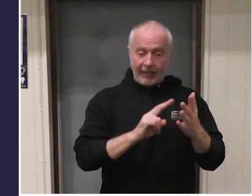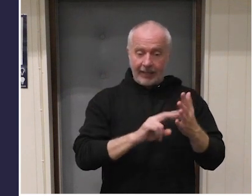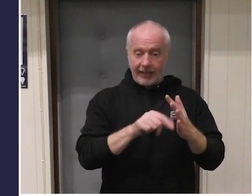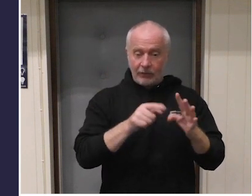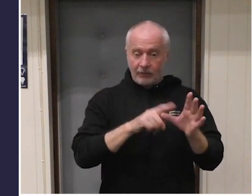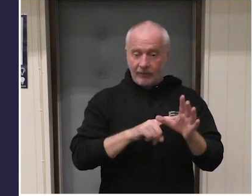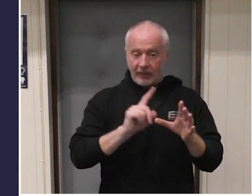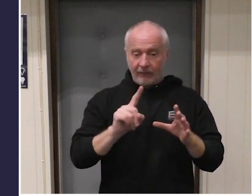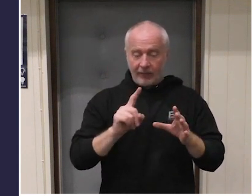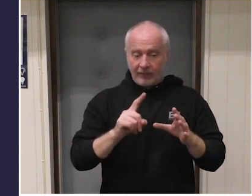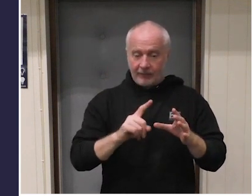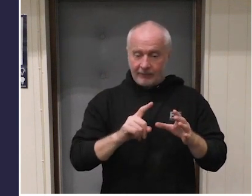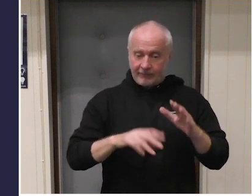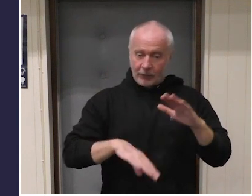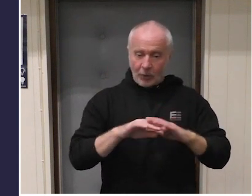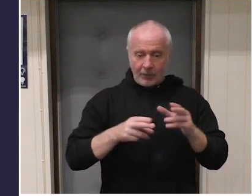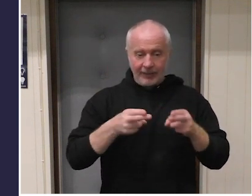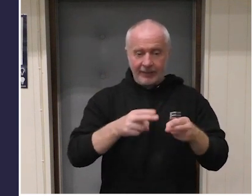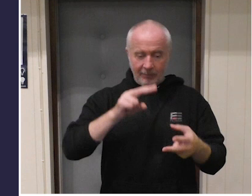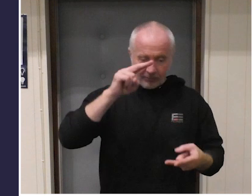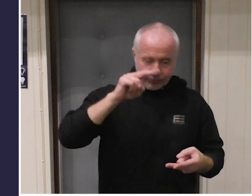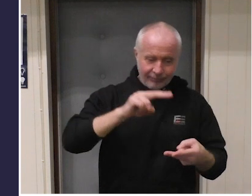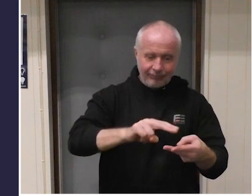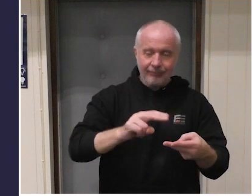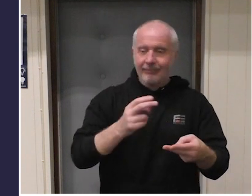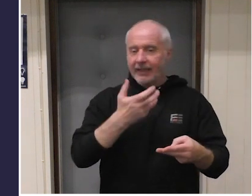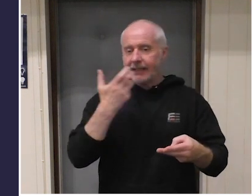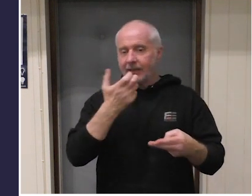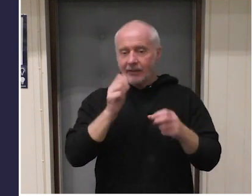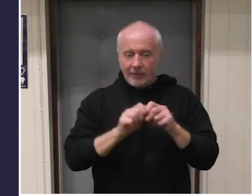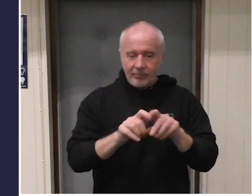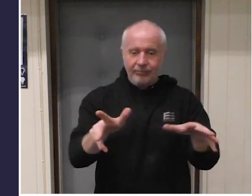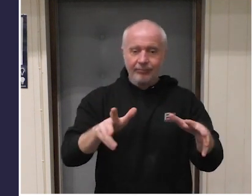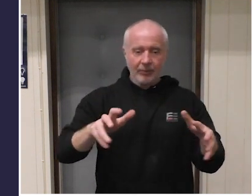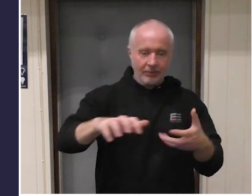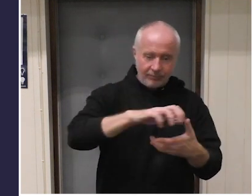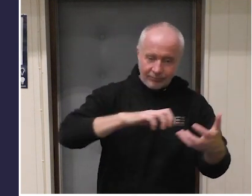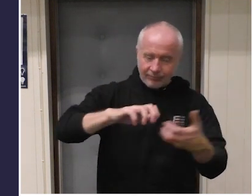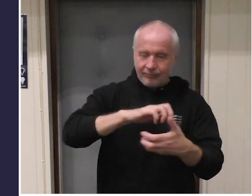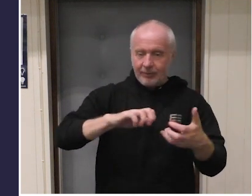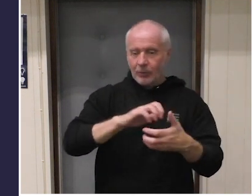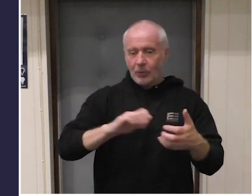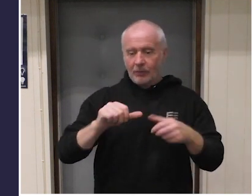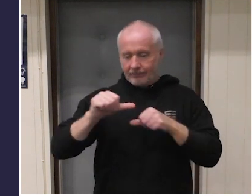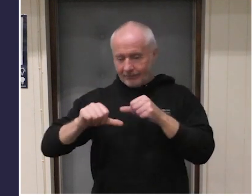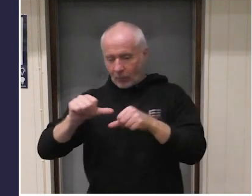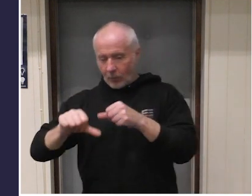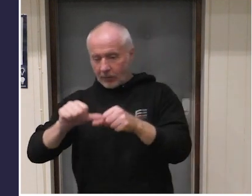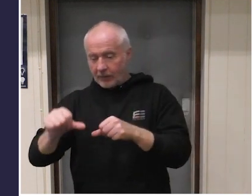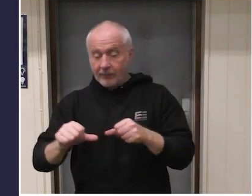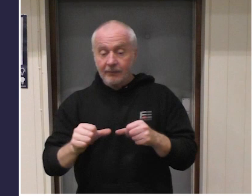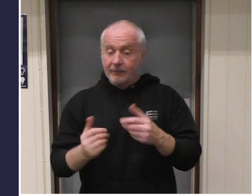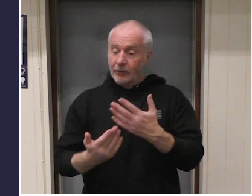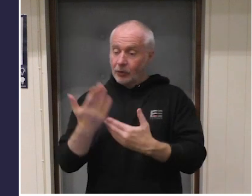total system decreases, i.e. there's enough heat given off, which is disordered, to compensate for the order you create within the